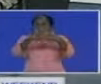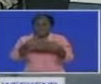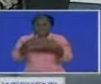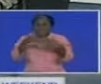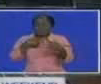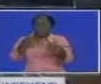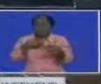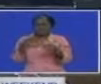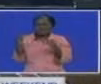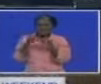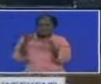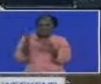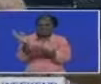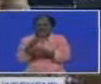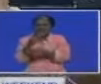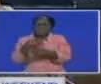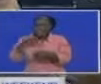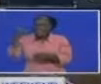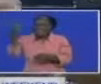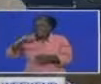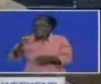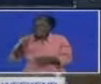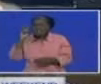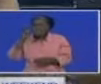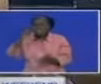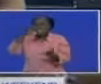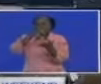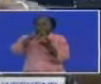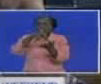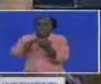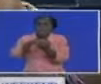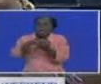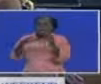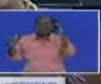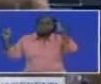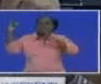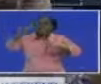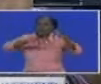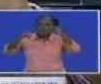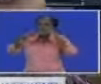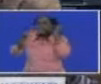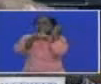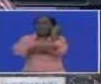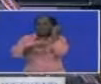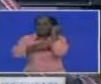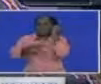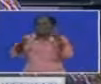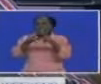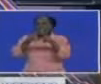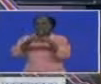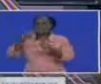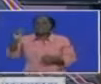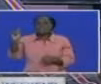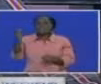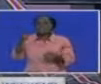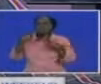circles, lobbying and so forth. I never saw a situation where a foreign country, even like Kenya, would pronounce itself in